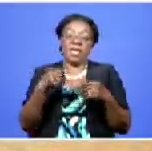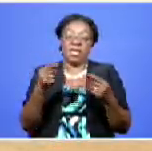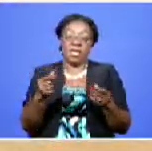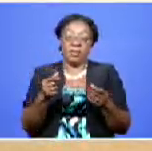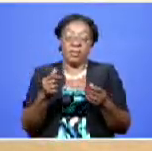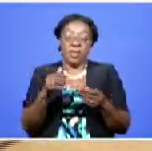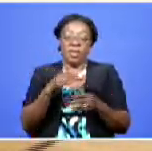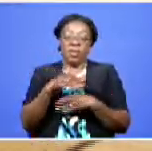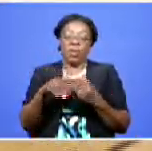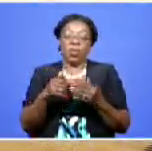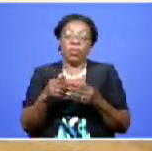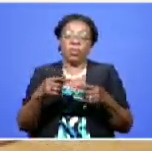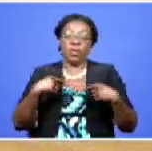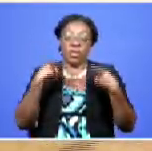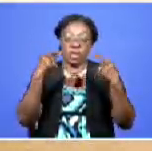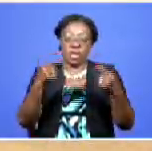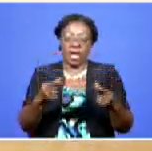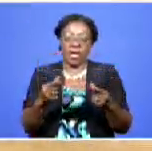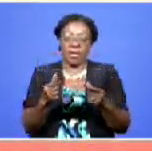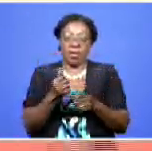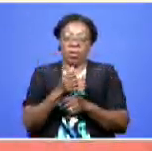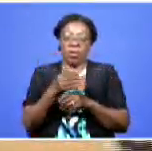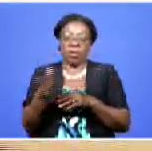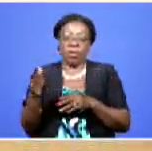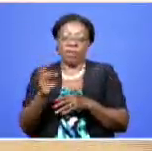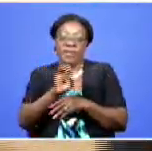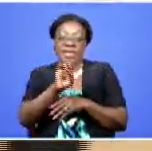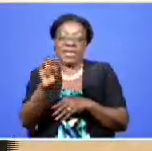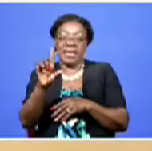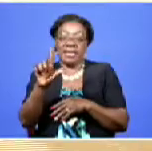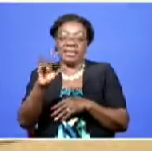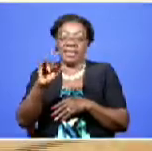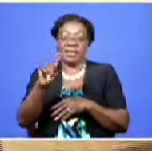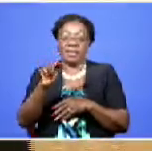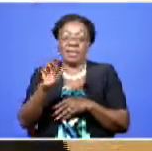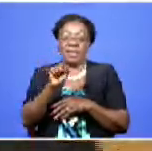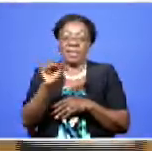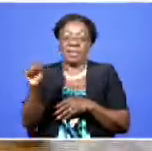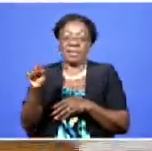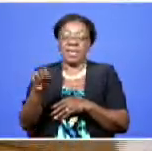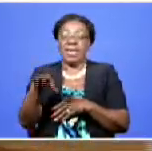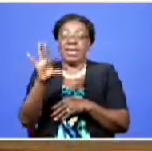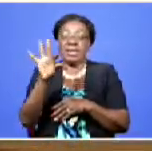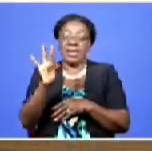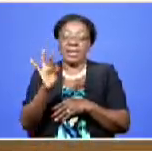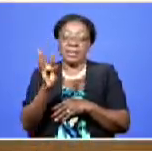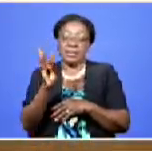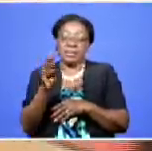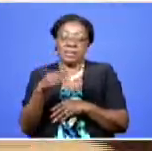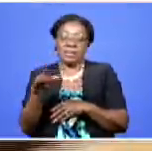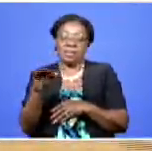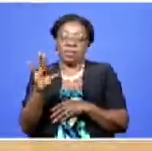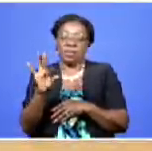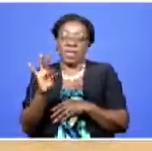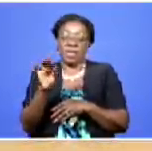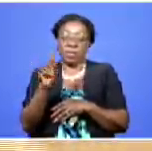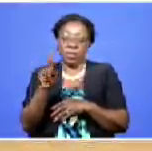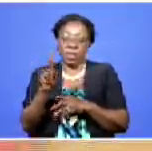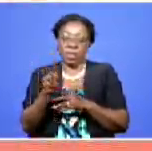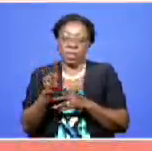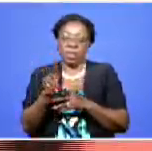Yorey Central Store Giants and Sports Center Elites. Giants stomping their way to a 26-15 lead after one. Increased that advantage